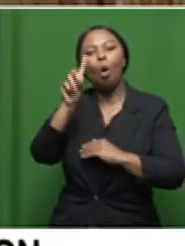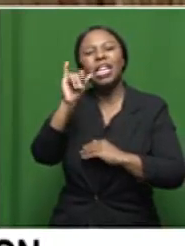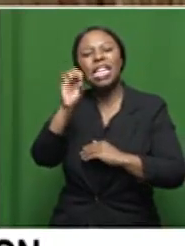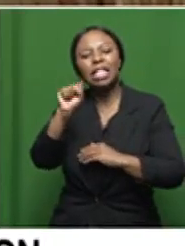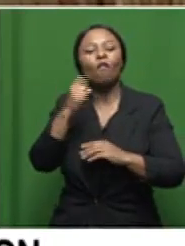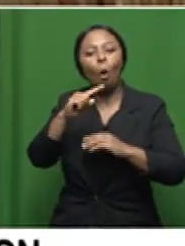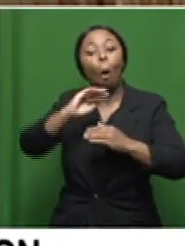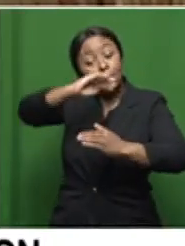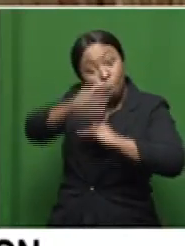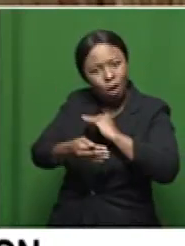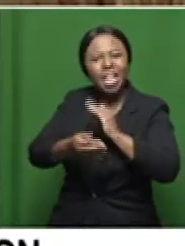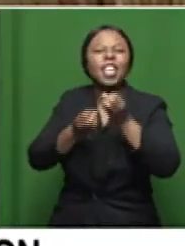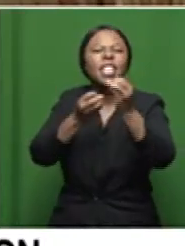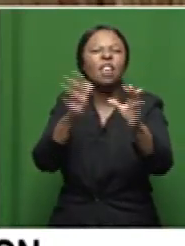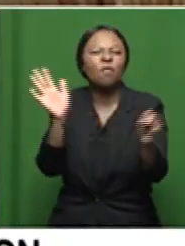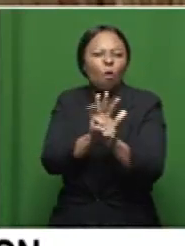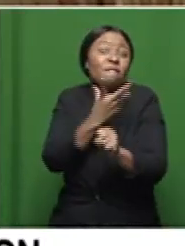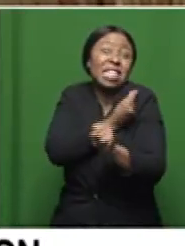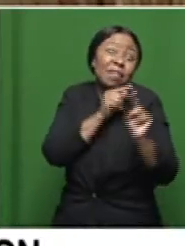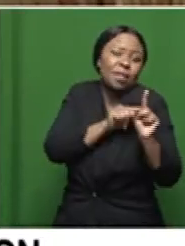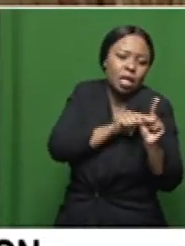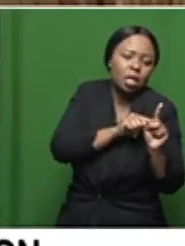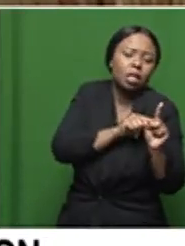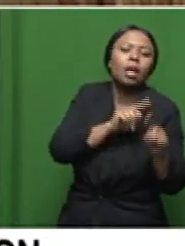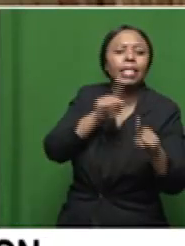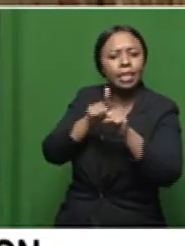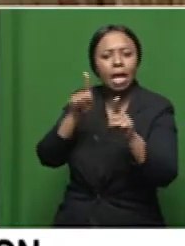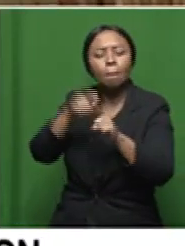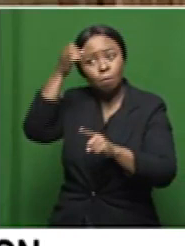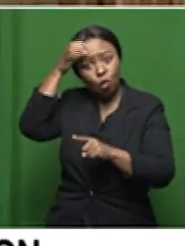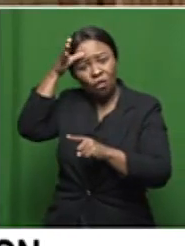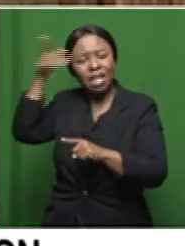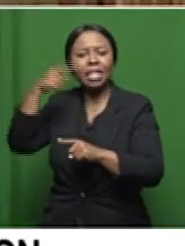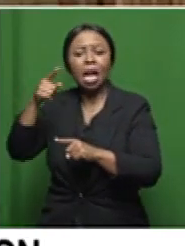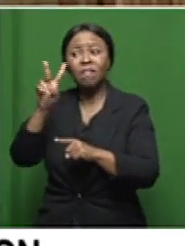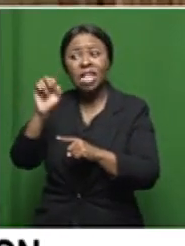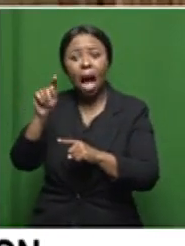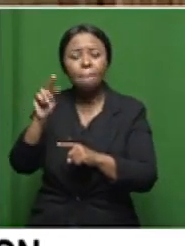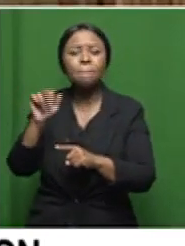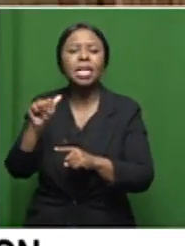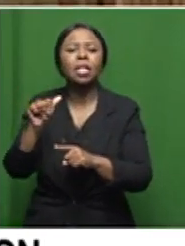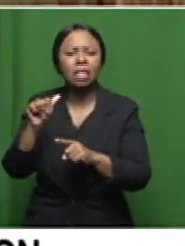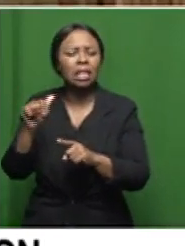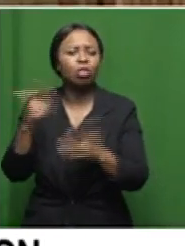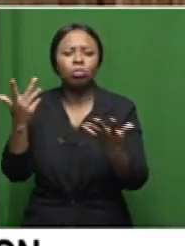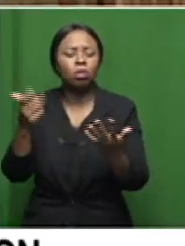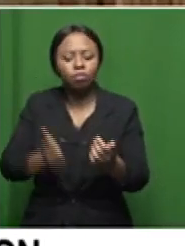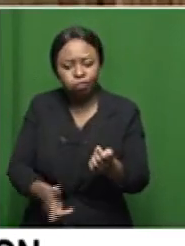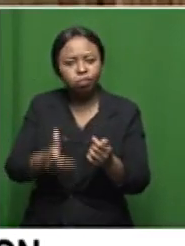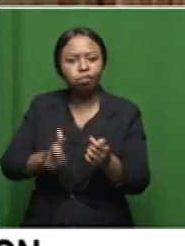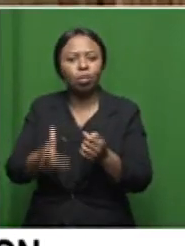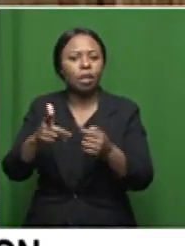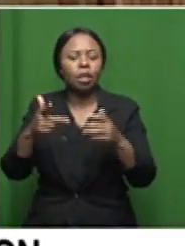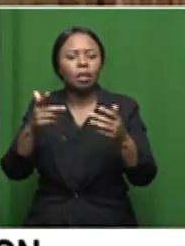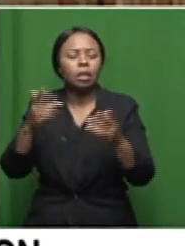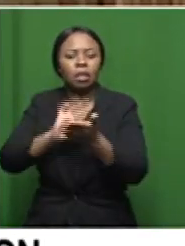feel better. And in the words of our esteemed Professor Harry Septel, all the vitamins are doing really is giving you expensive urine. So be careful about thinking